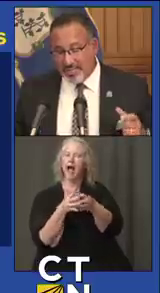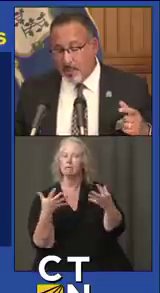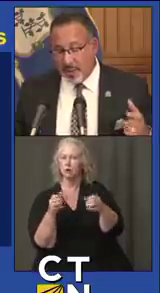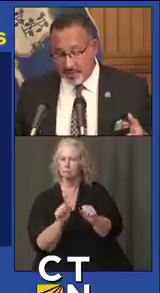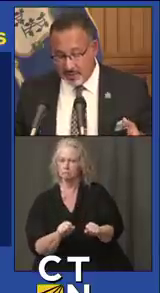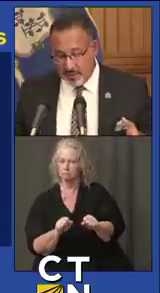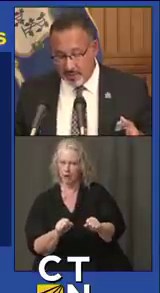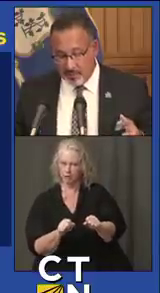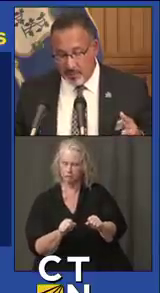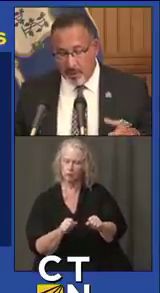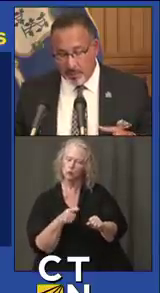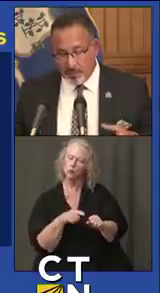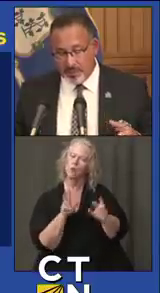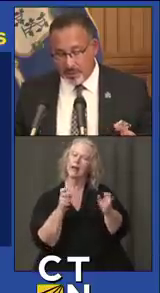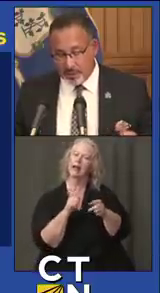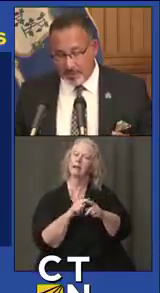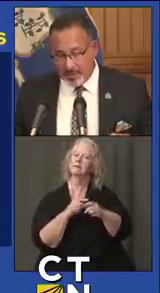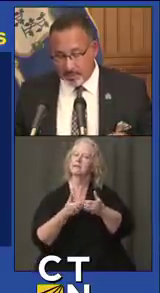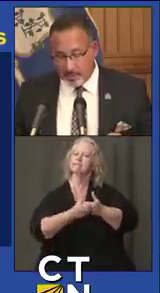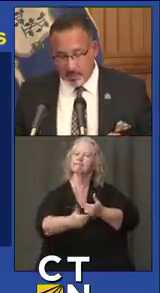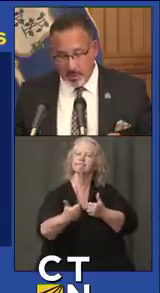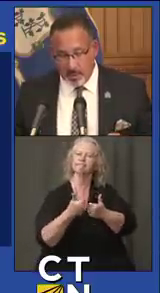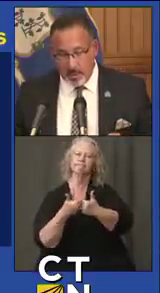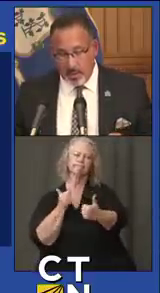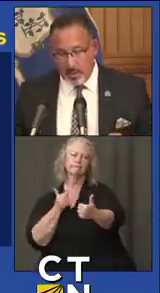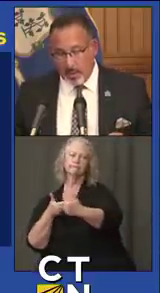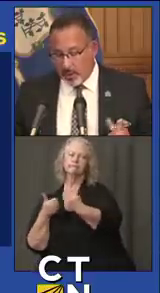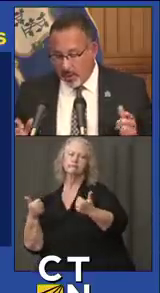functions independently from others as much as possible.